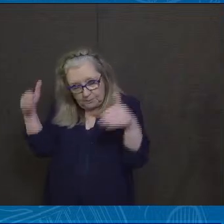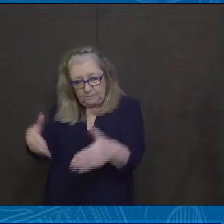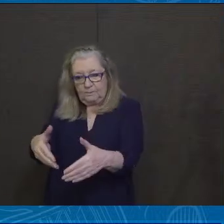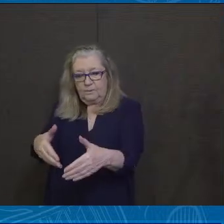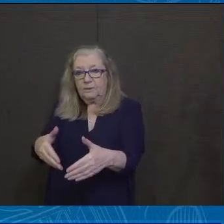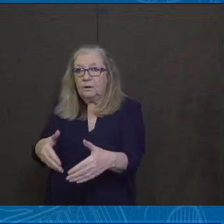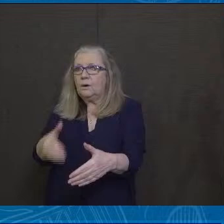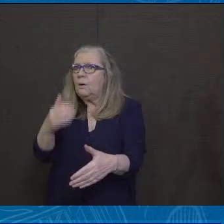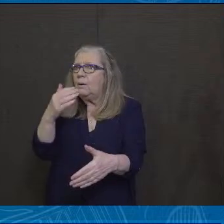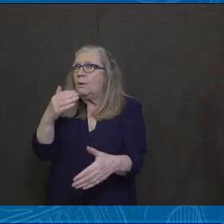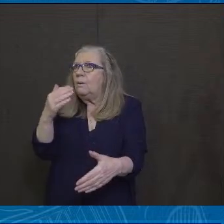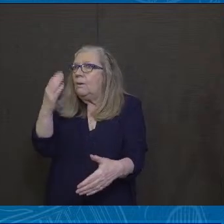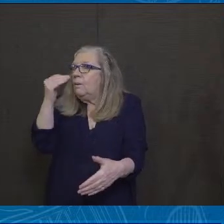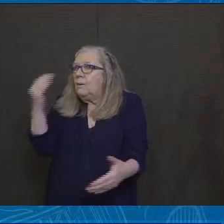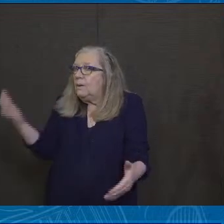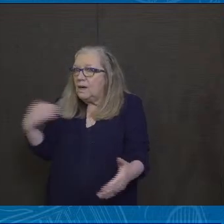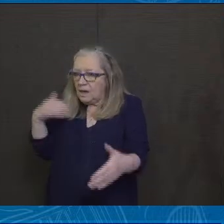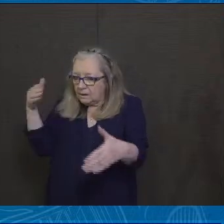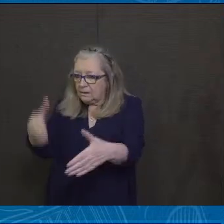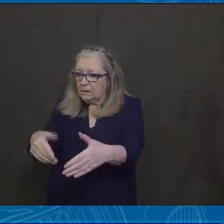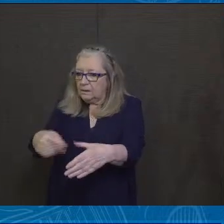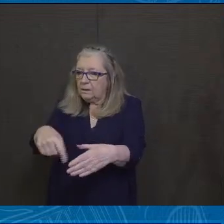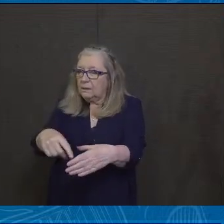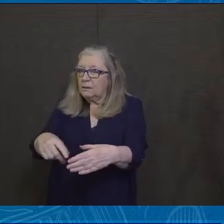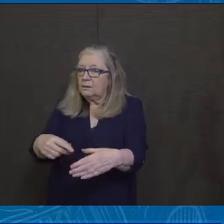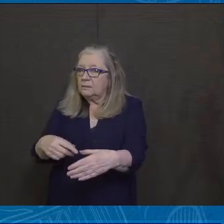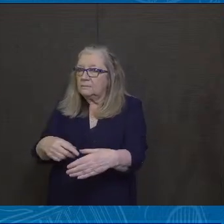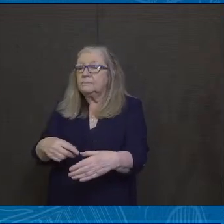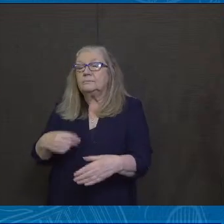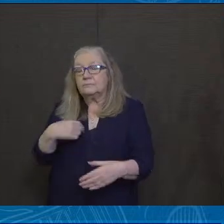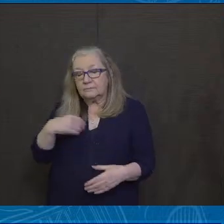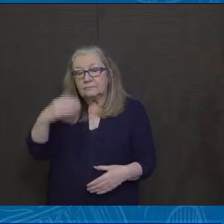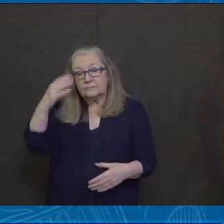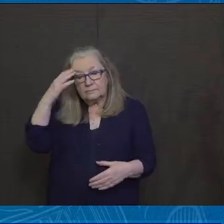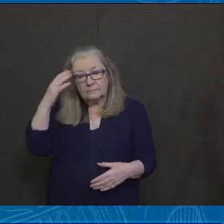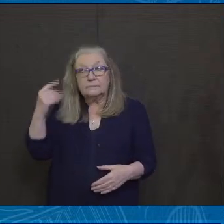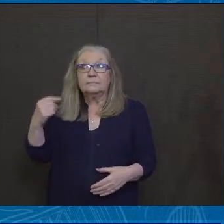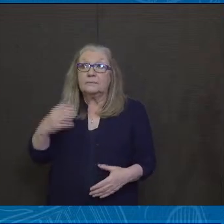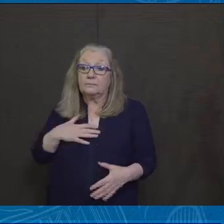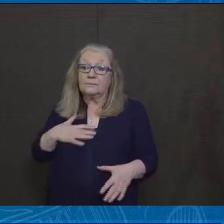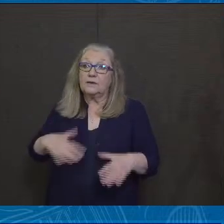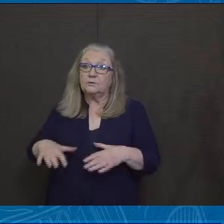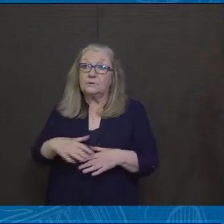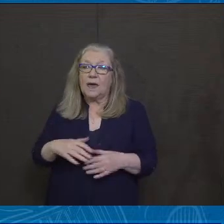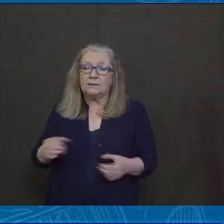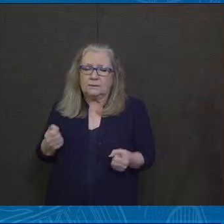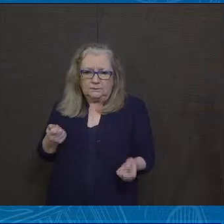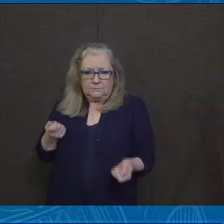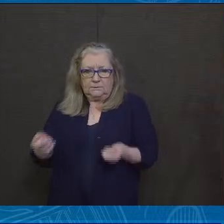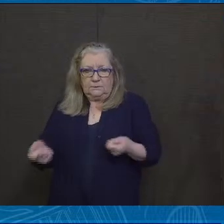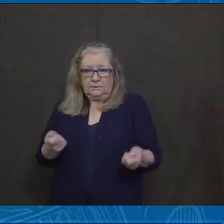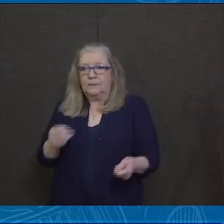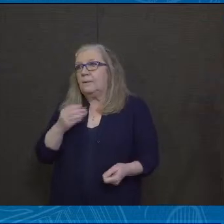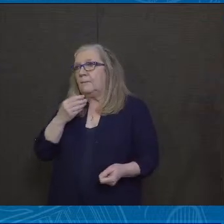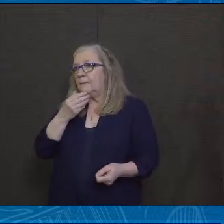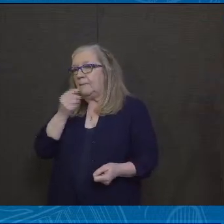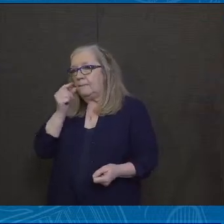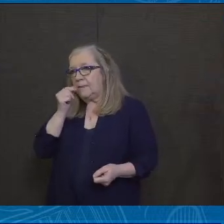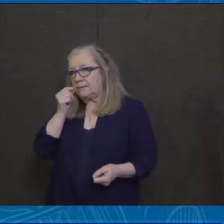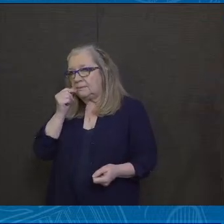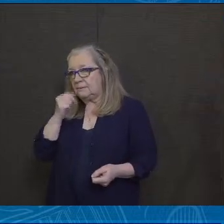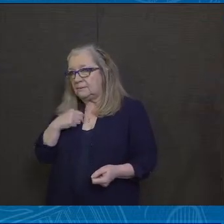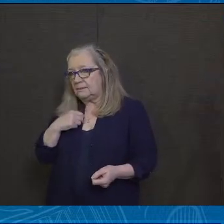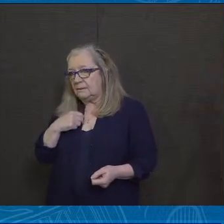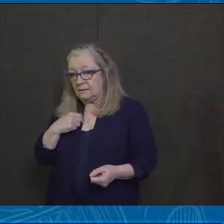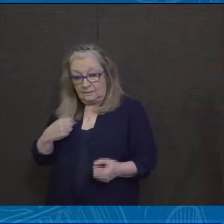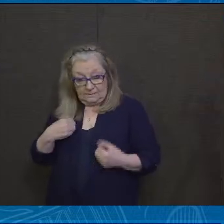that focused? We live in a patriarchal society, male-dominated space. Our gender,